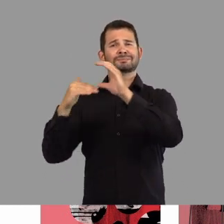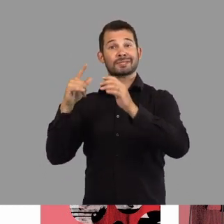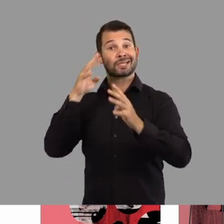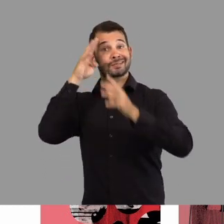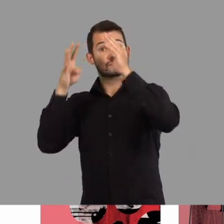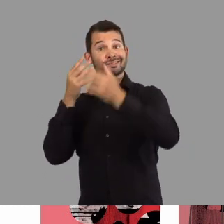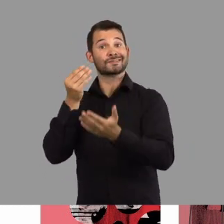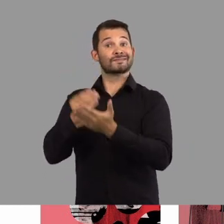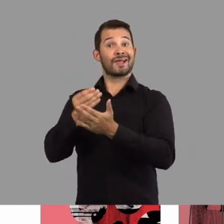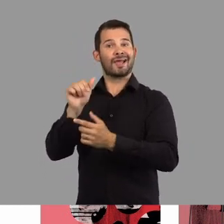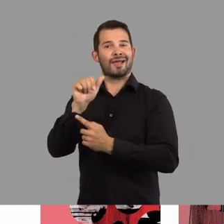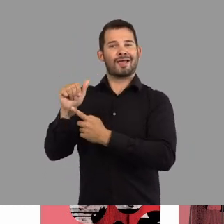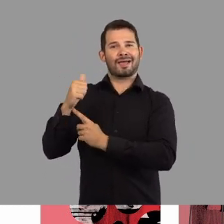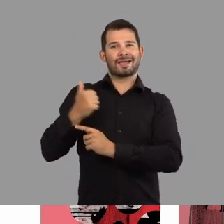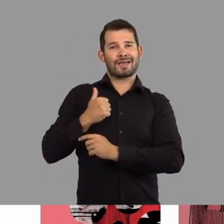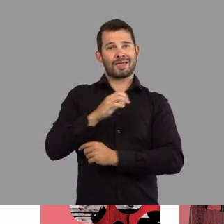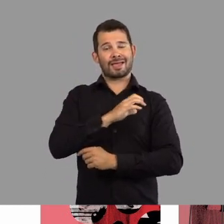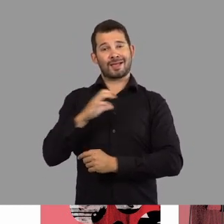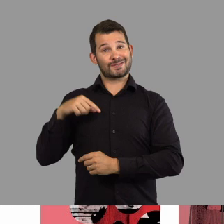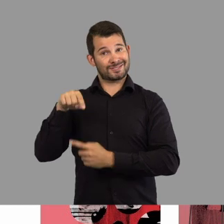at